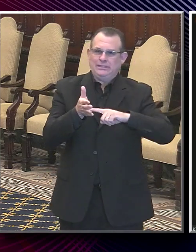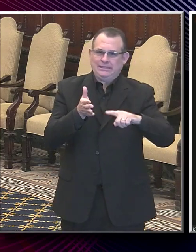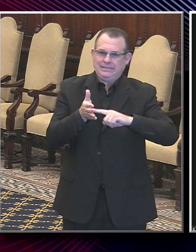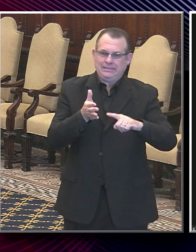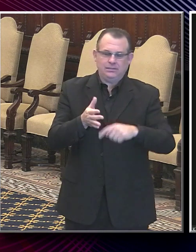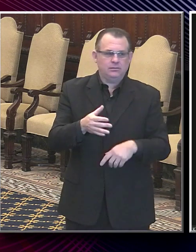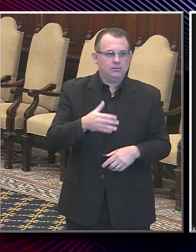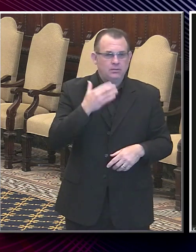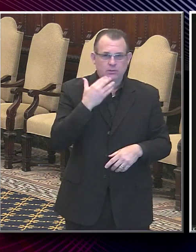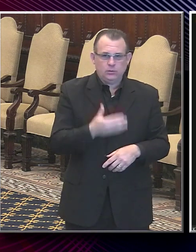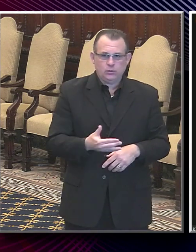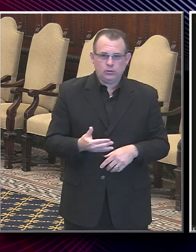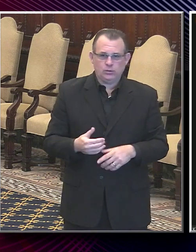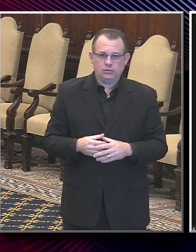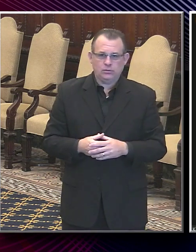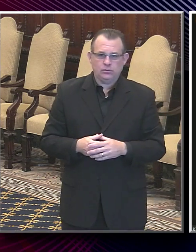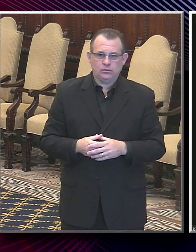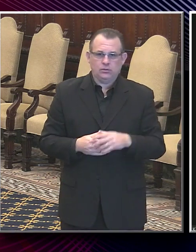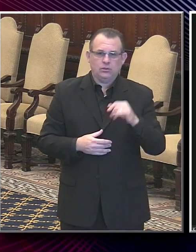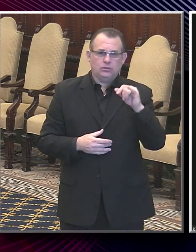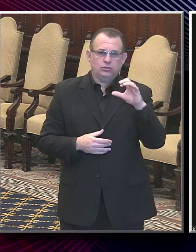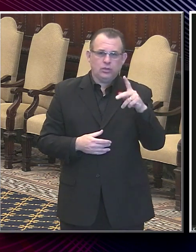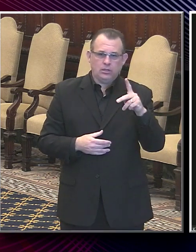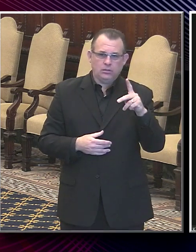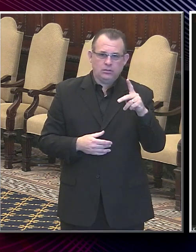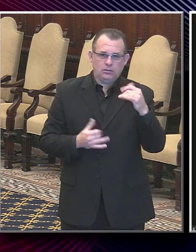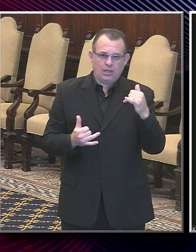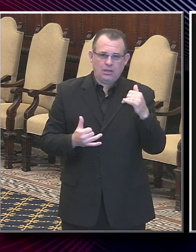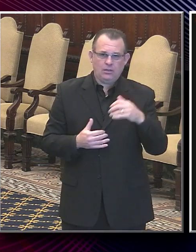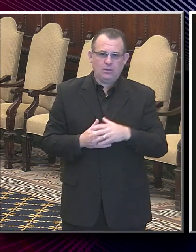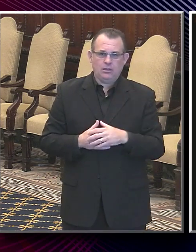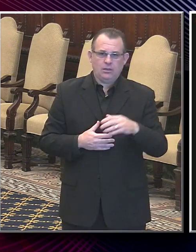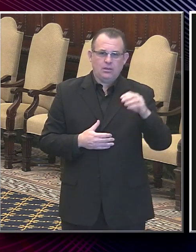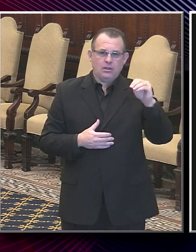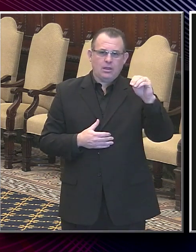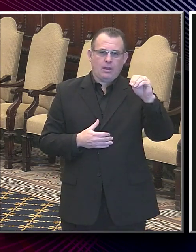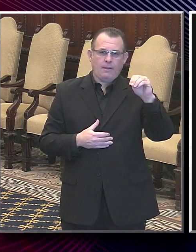Thank you, Jack. We're going to move now to Max Marion of Billy Penn.